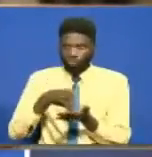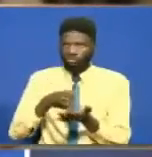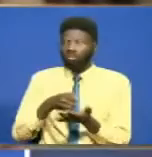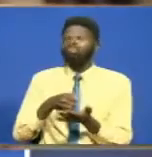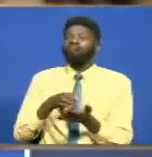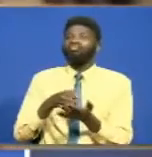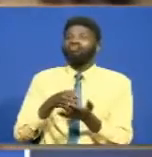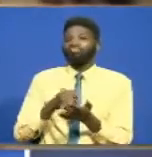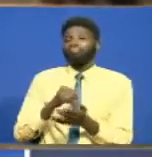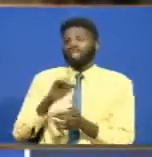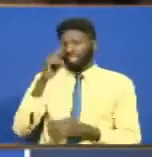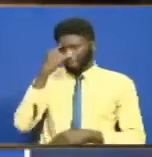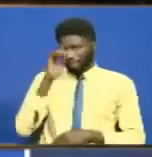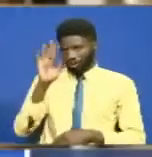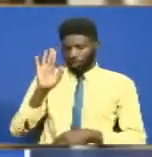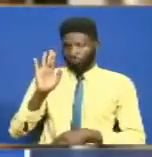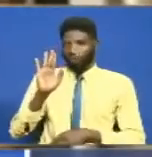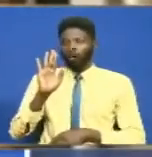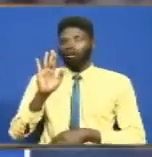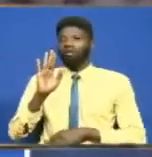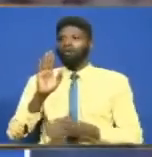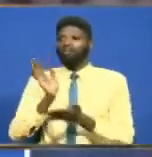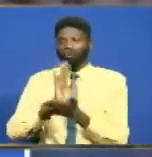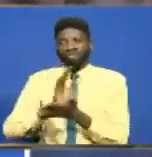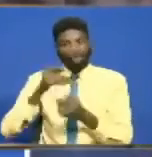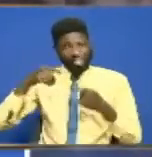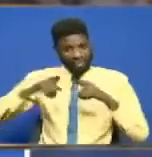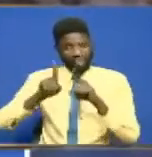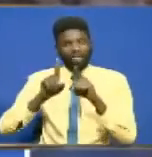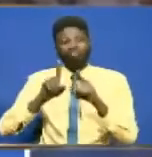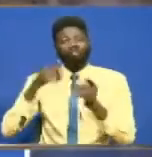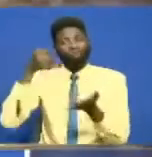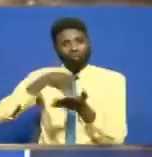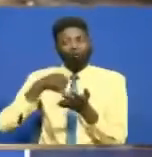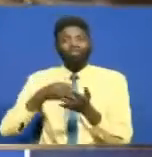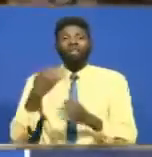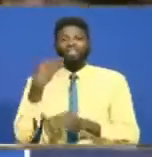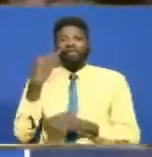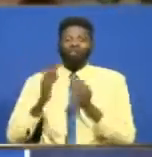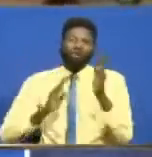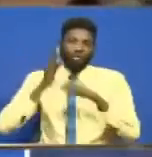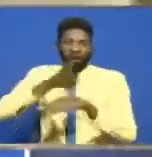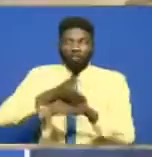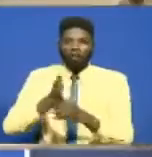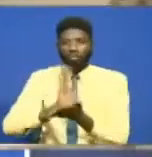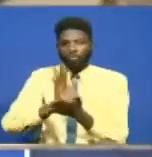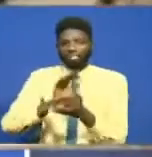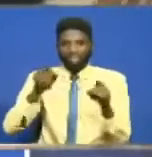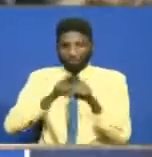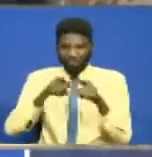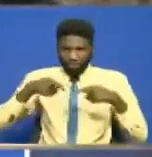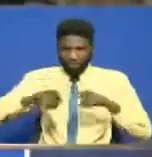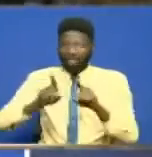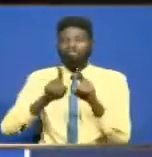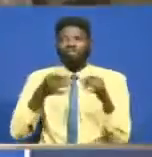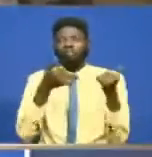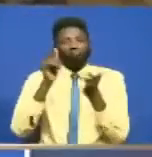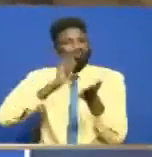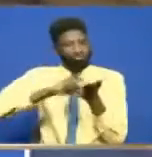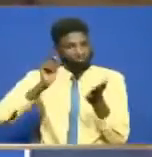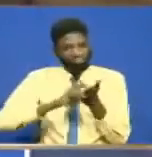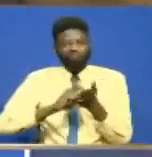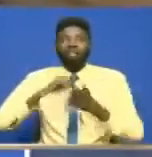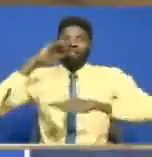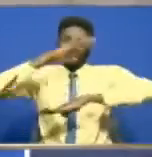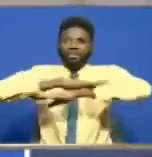films. Chatterjee, who starred in more than 300 movies, was also an accomplished playwright, theater